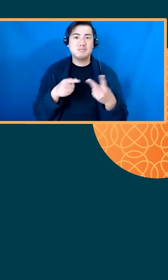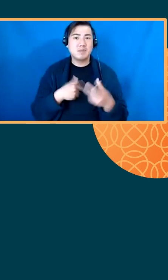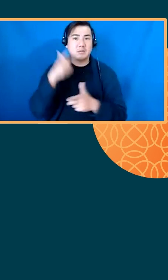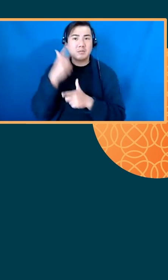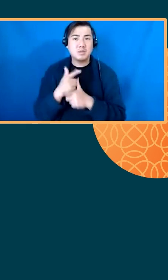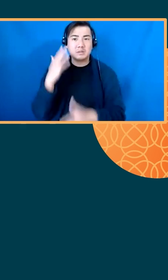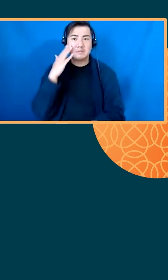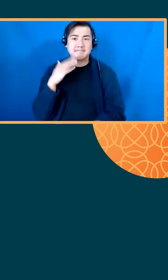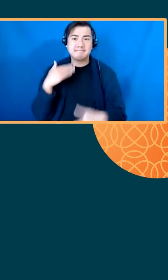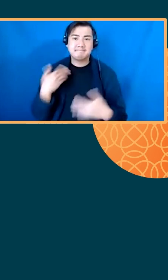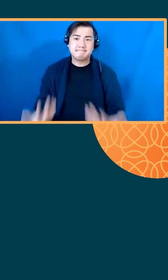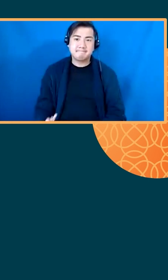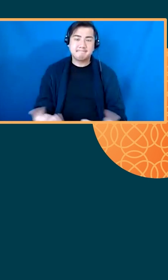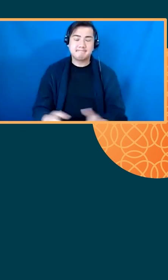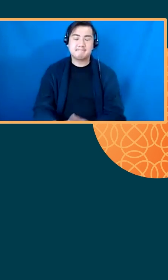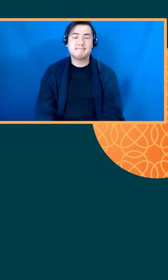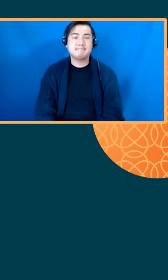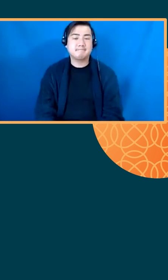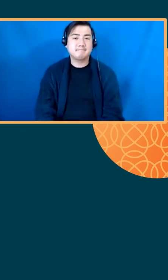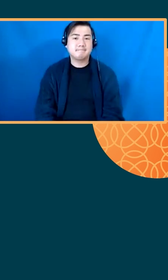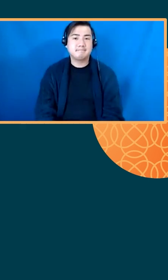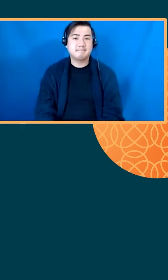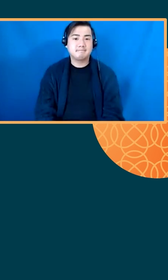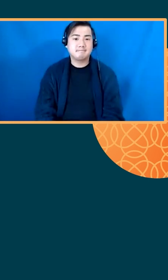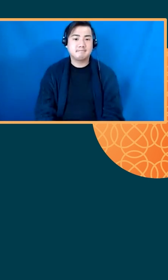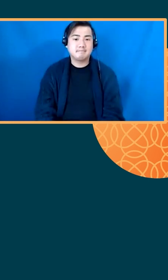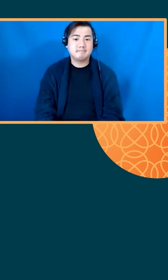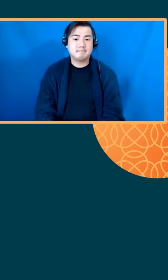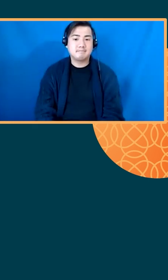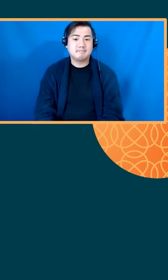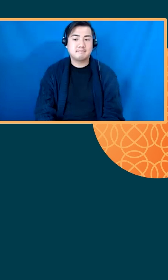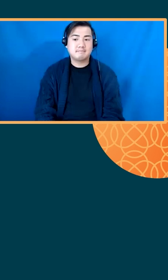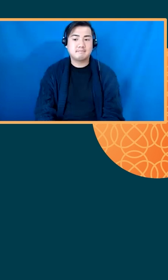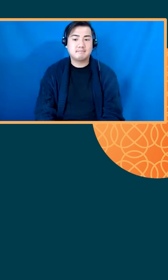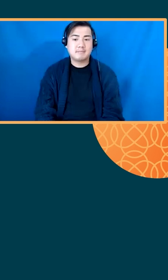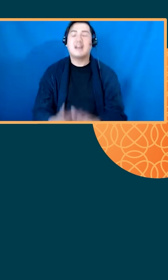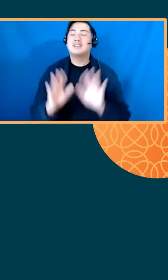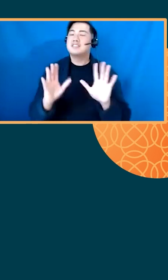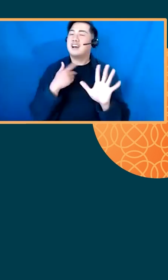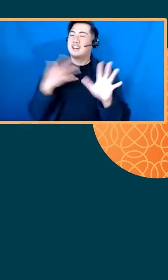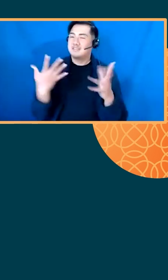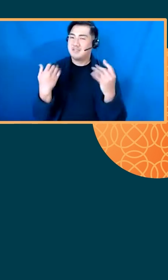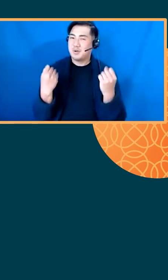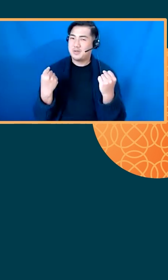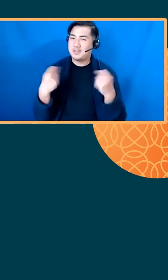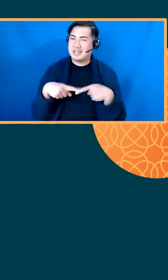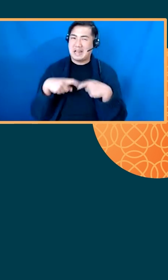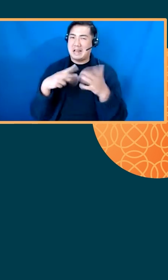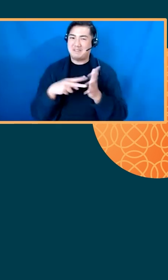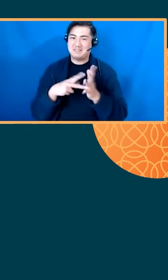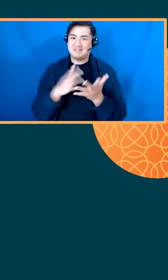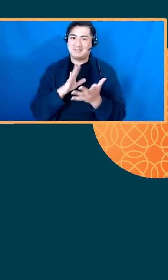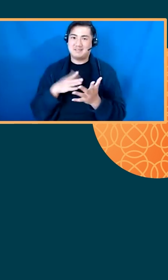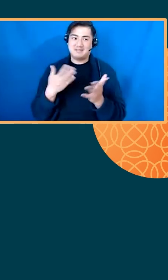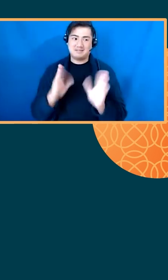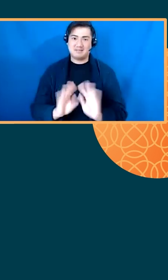Yeah, it like being steeped in, I mean, okay, I'm just going to pause there. Doesn't that say everything? Like,